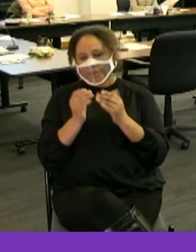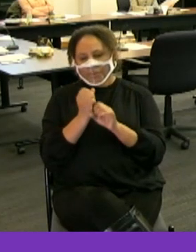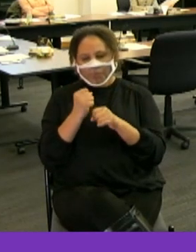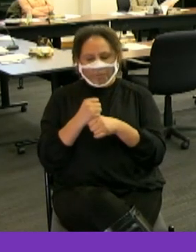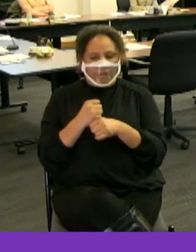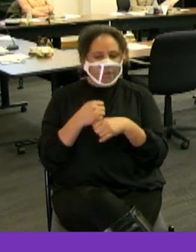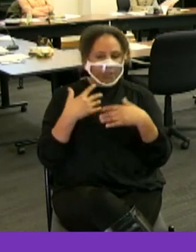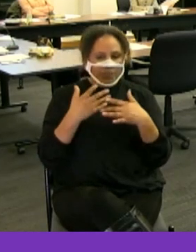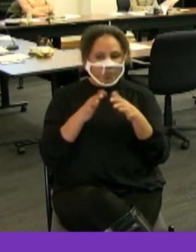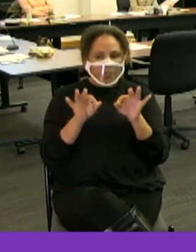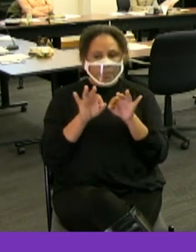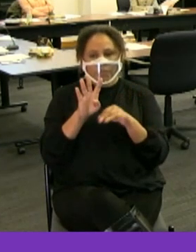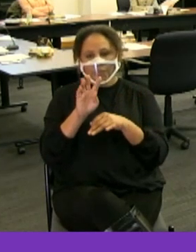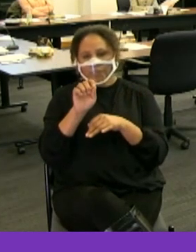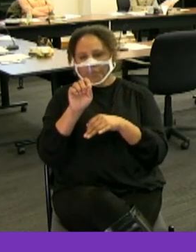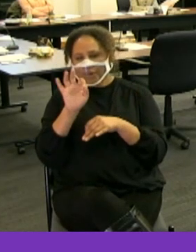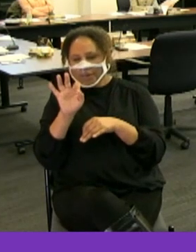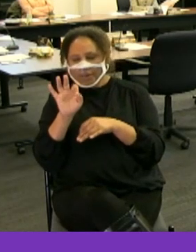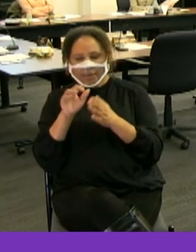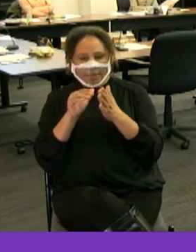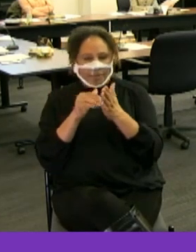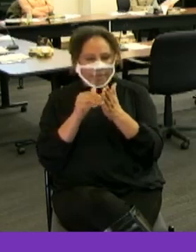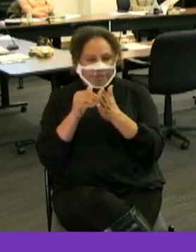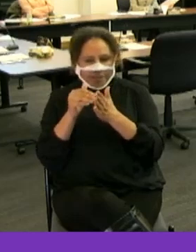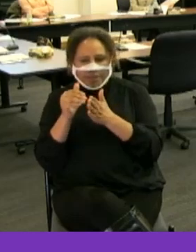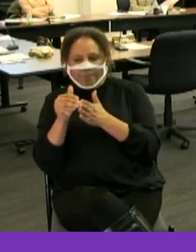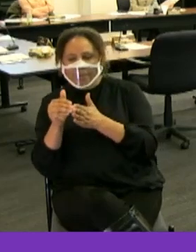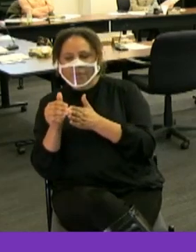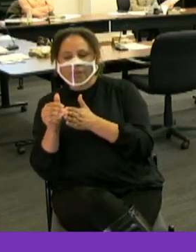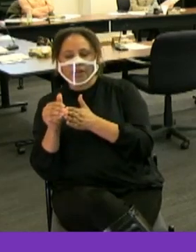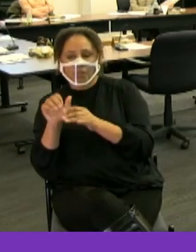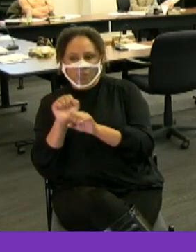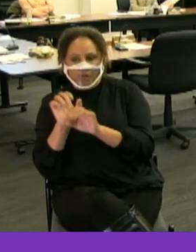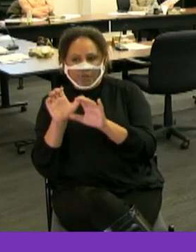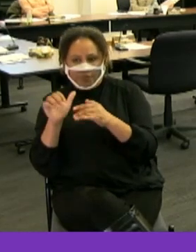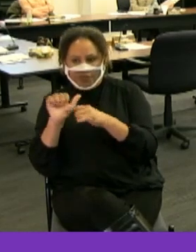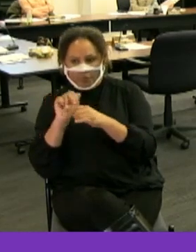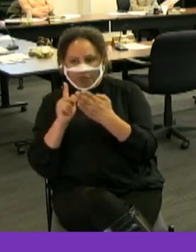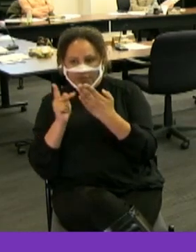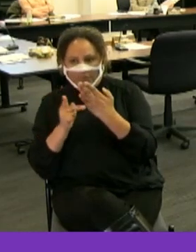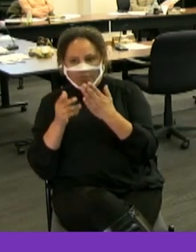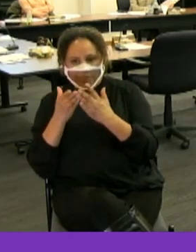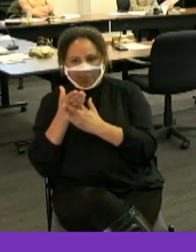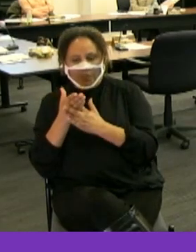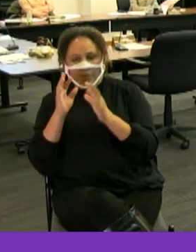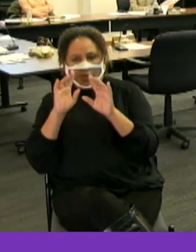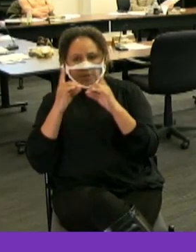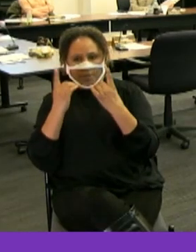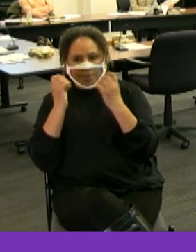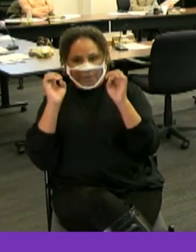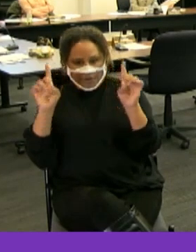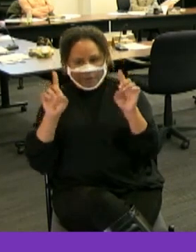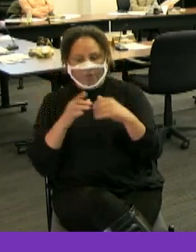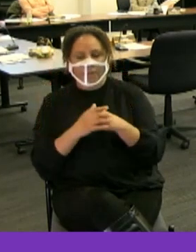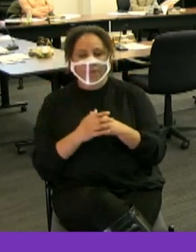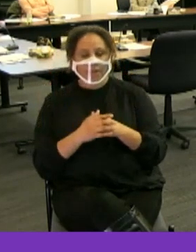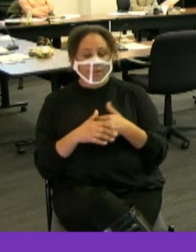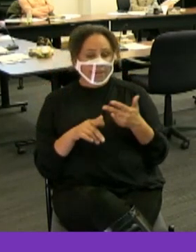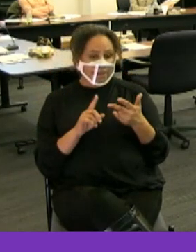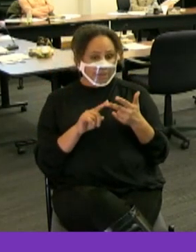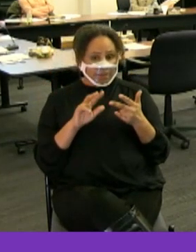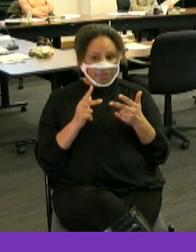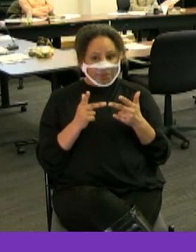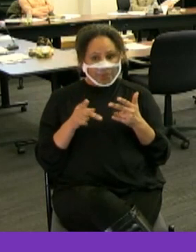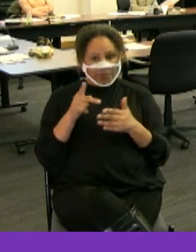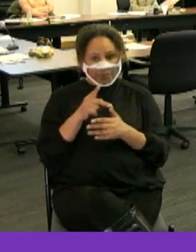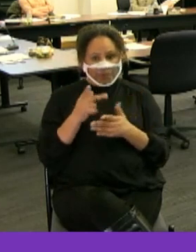important $4.9 billion community college industry workforce training program through the Department of Education. Our third priority